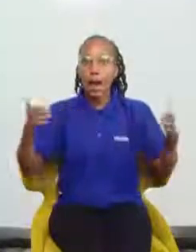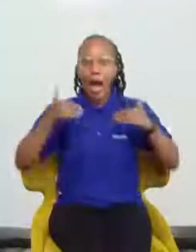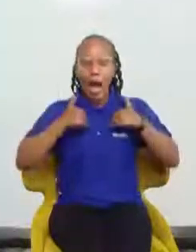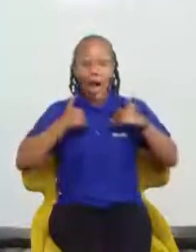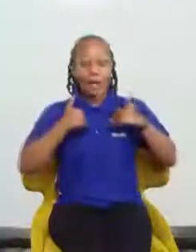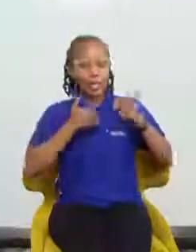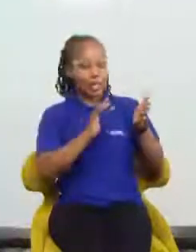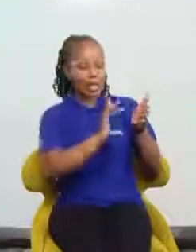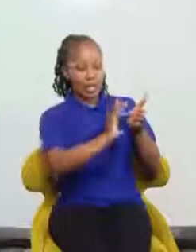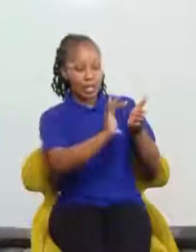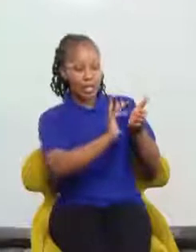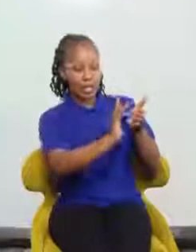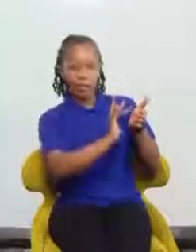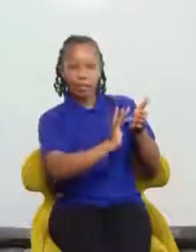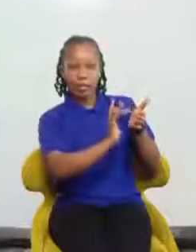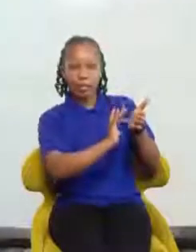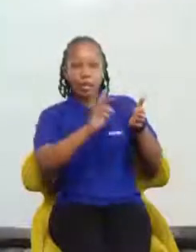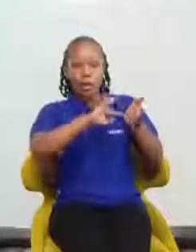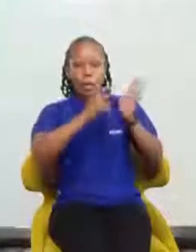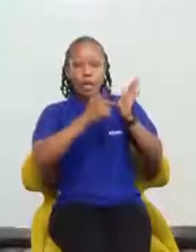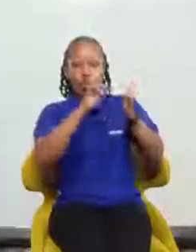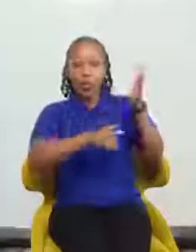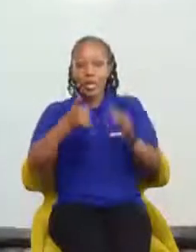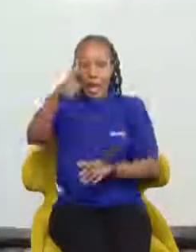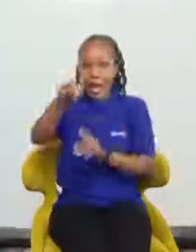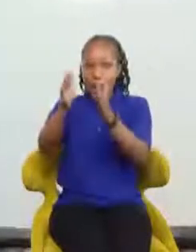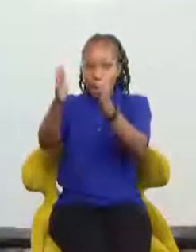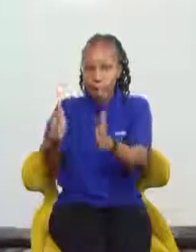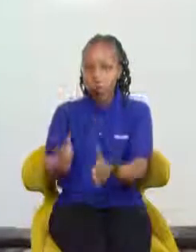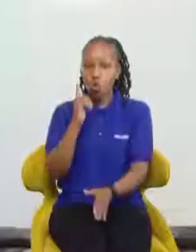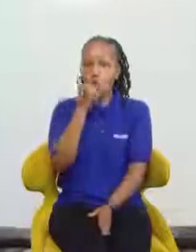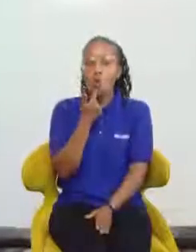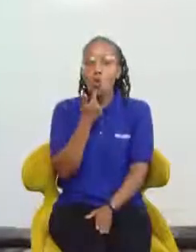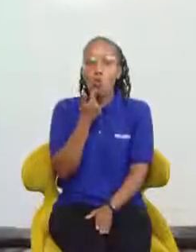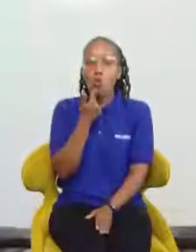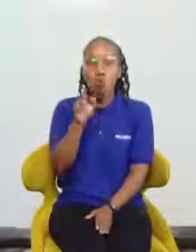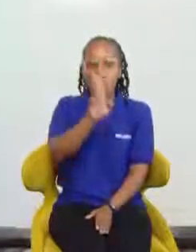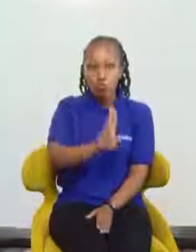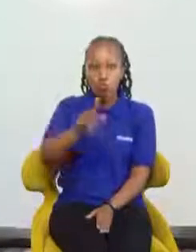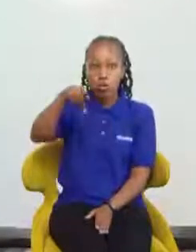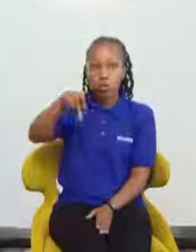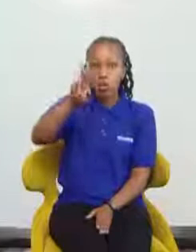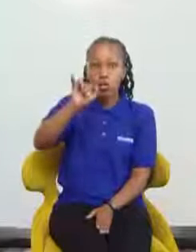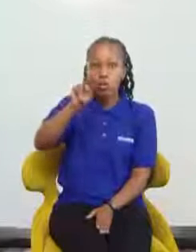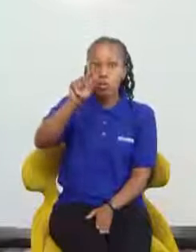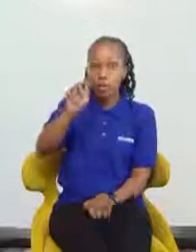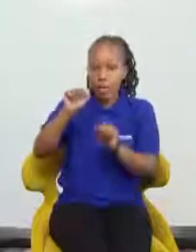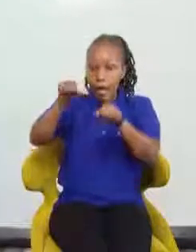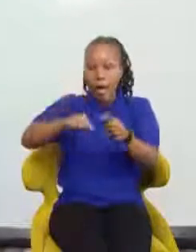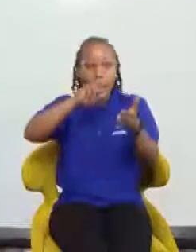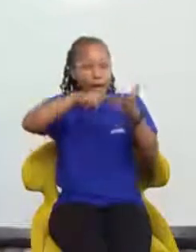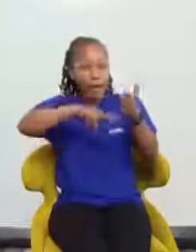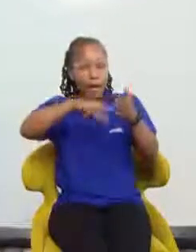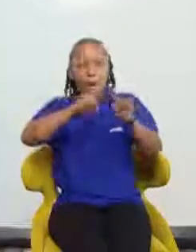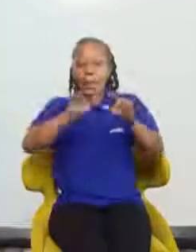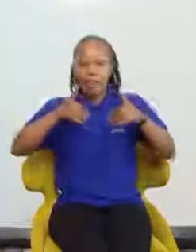screen, which means anybody using print can read, but it also has a Braille display on the